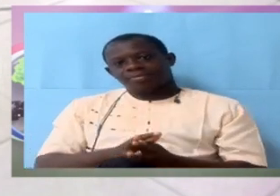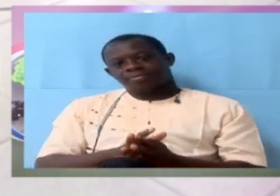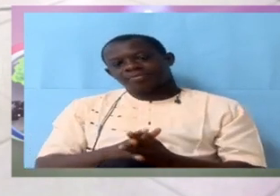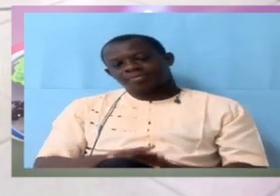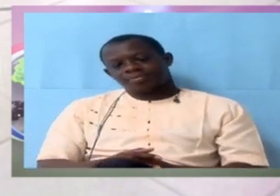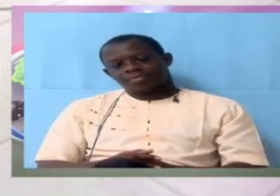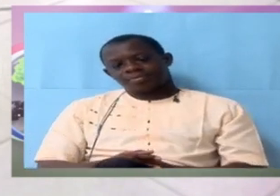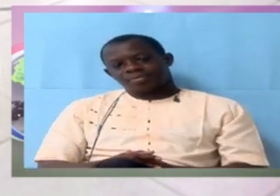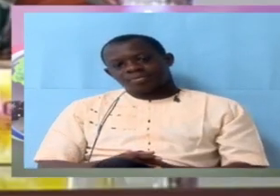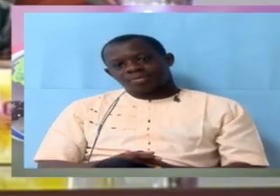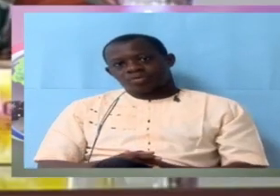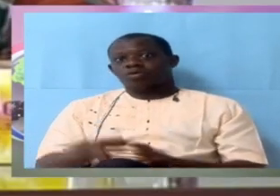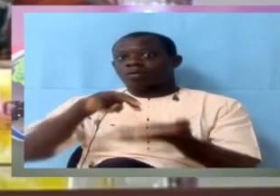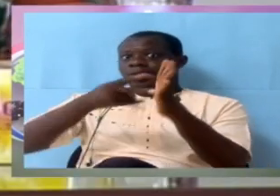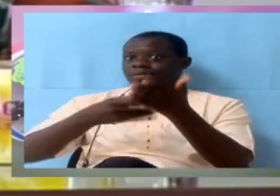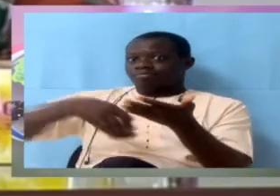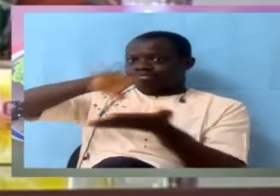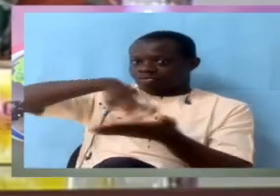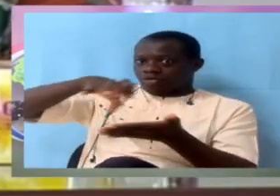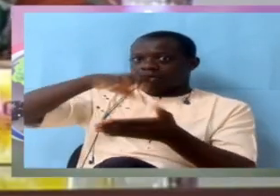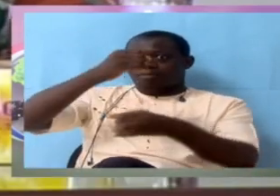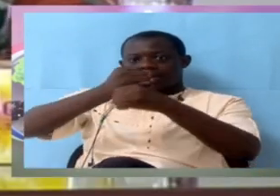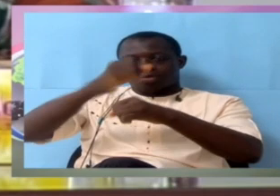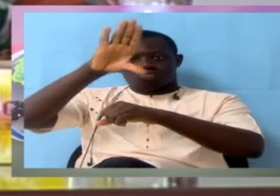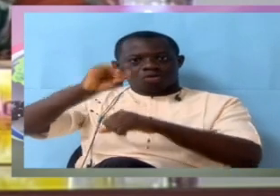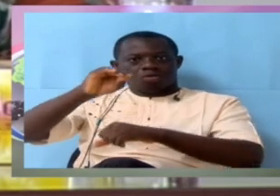So the mixture was being done in your presence?